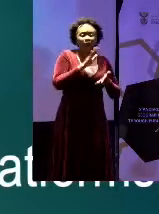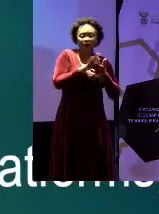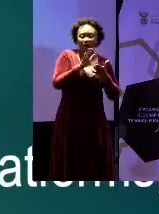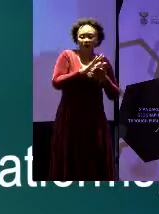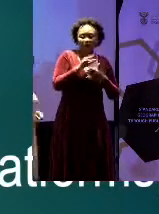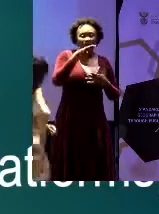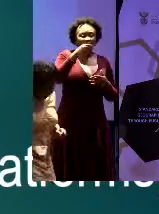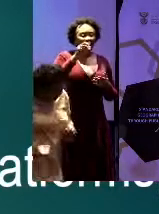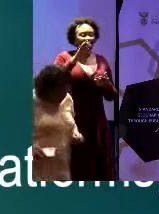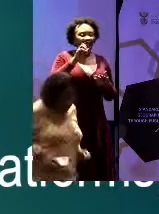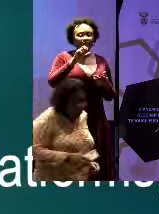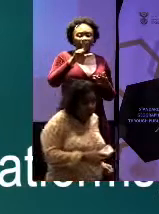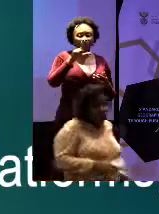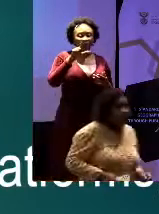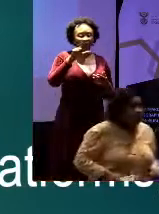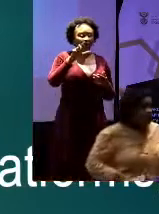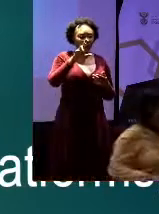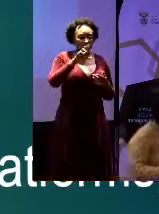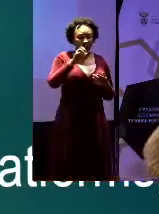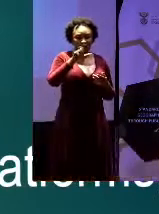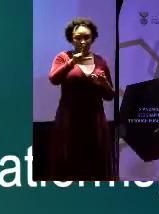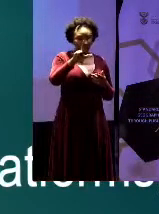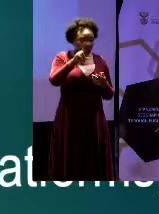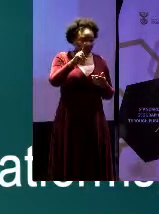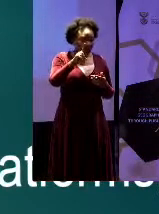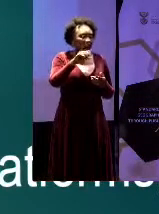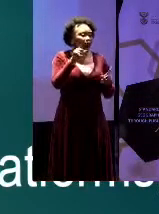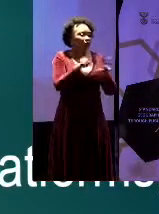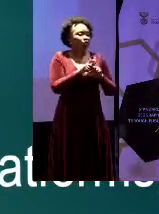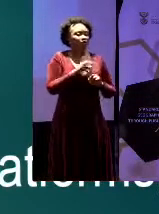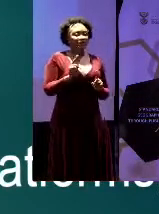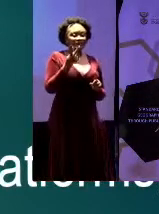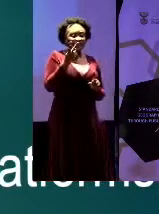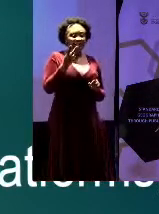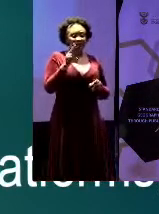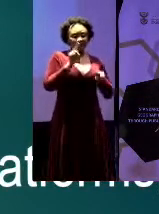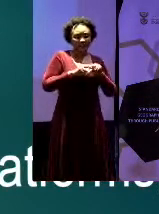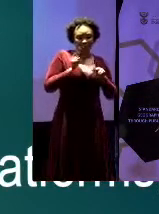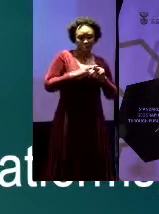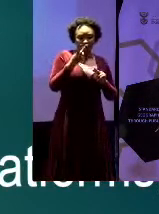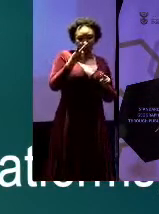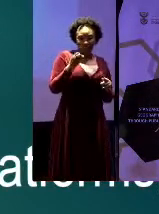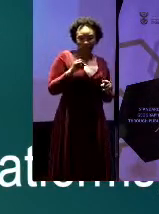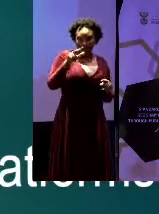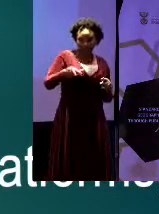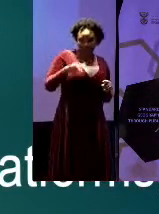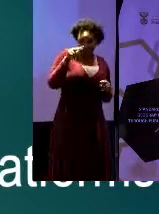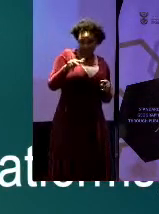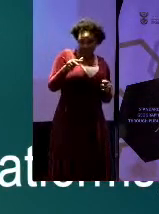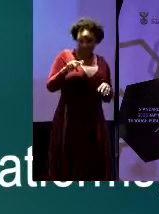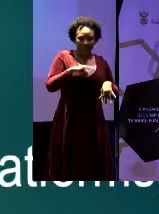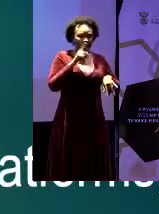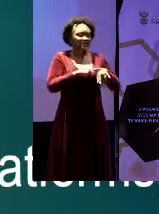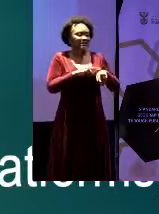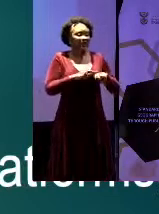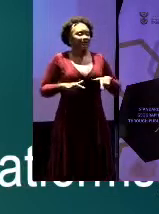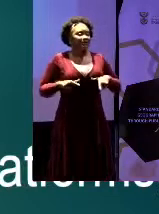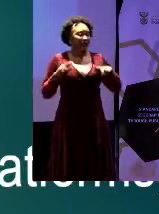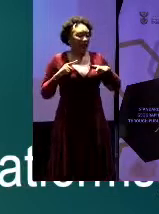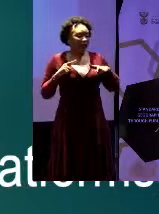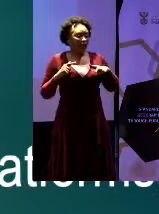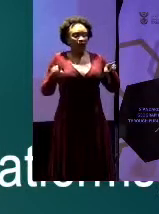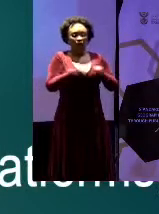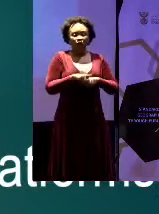Final, also on the same date of the 2nd of February 2018. Times Live, an online link on that. Business